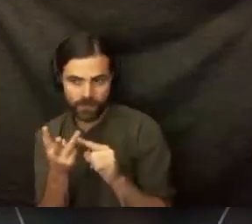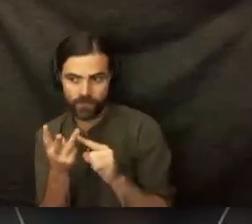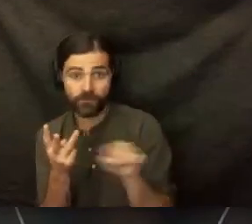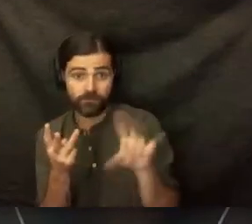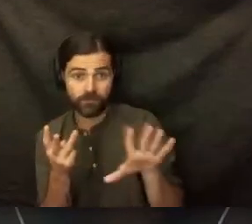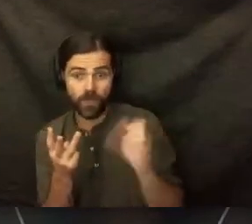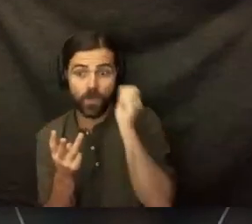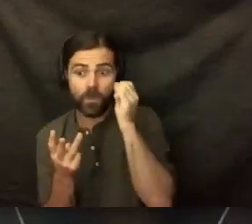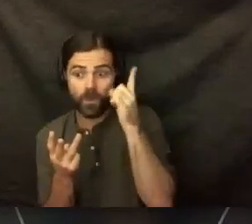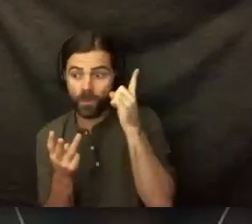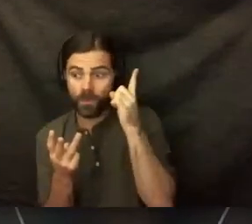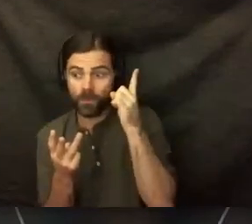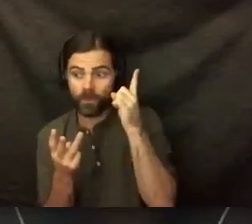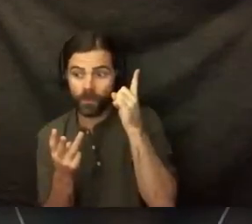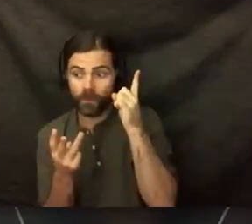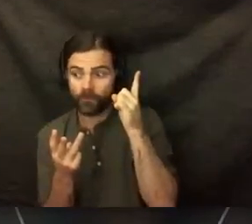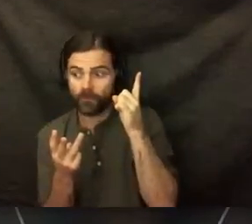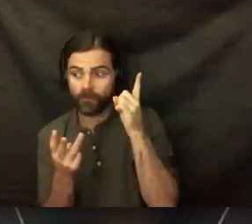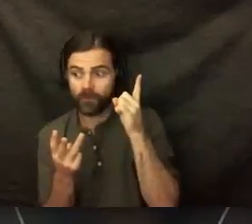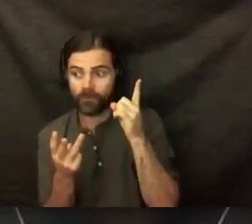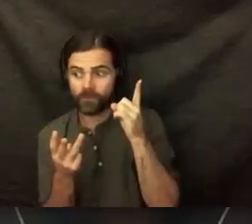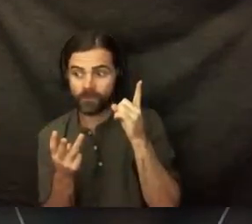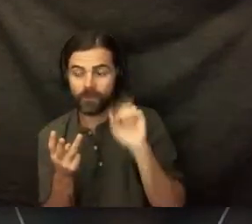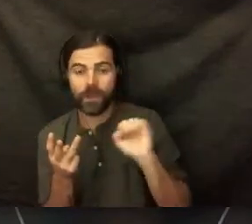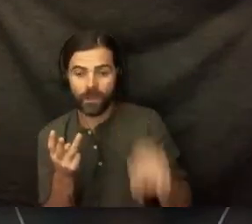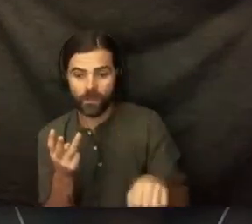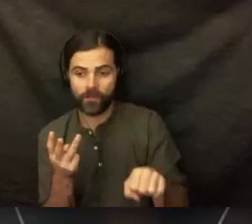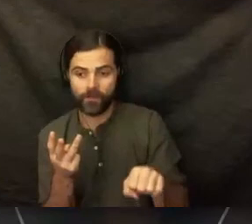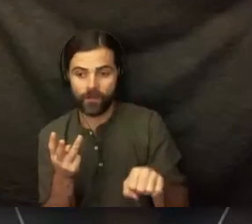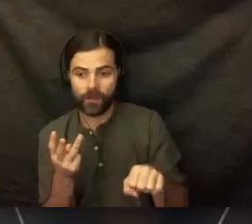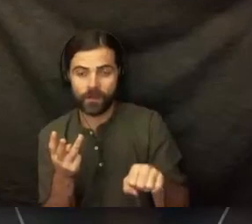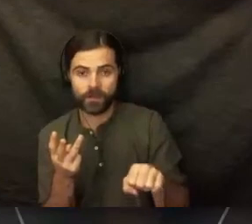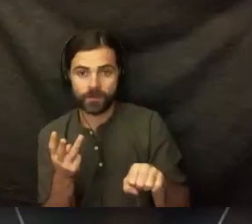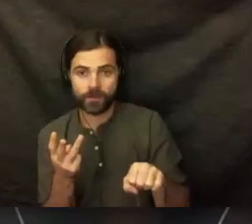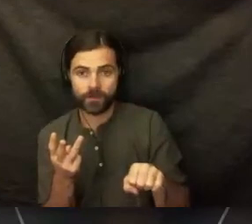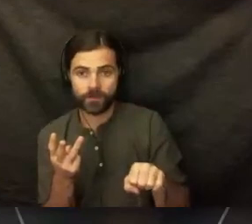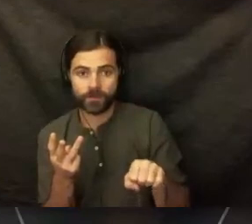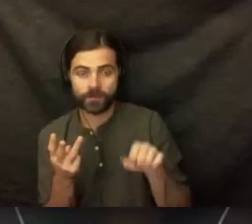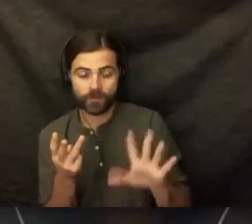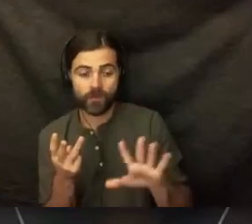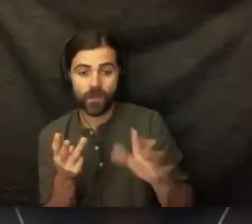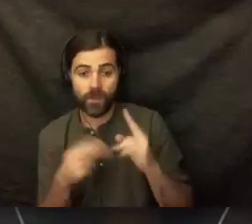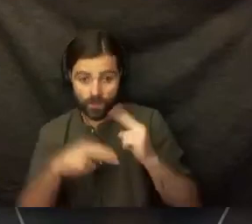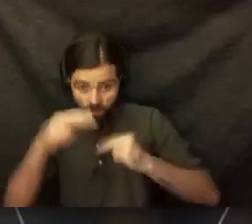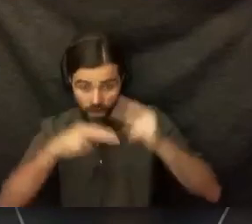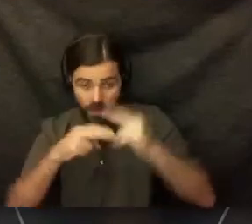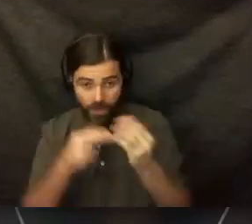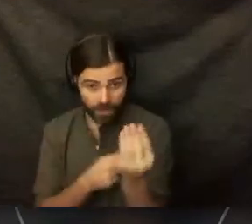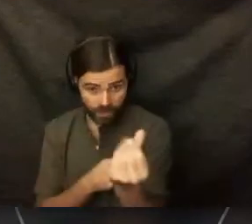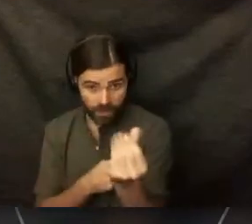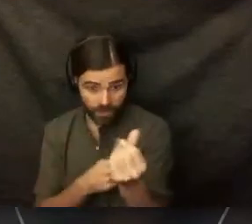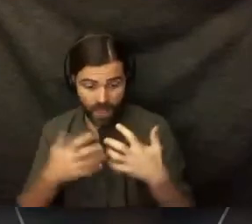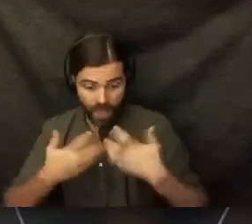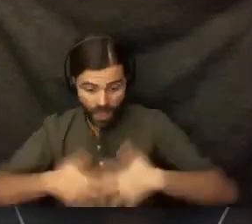that value back into the capital provision side. And then we have to construct new capital engines which are not focused on 5-year returns or 6-year returns,